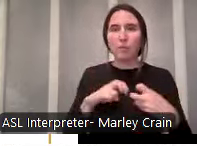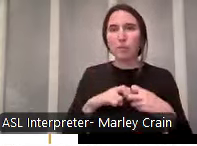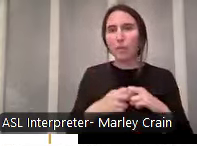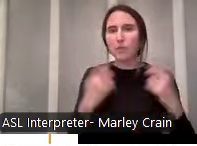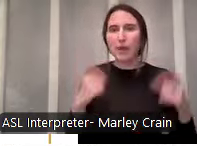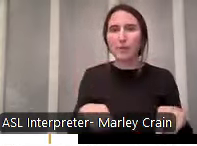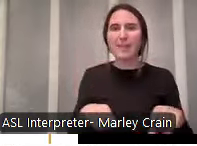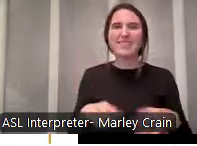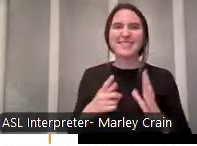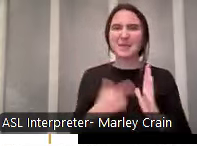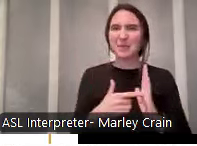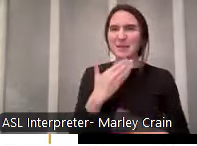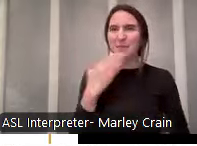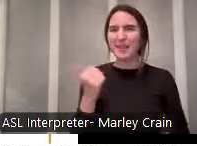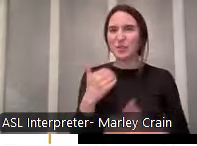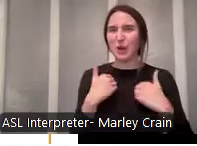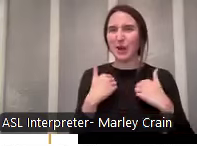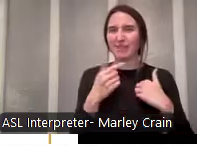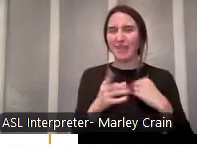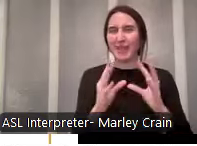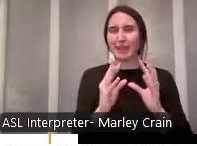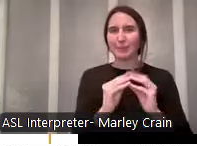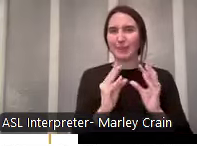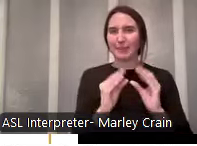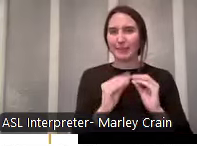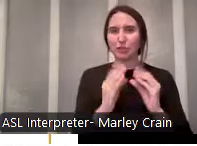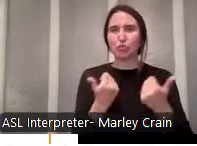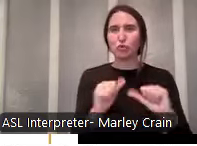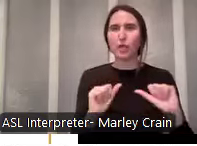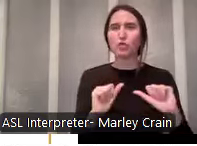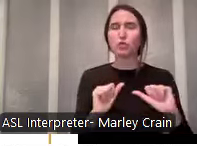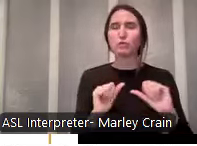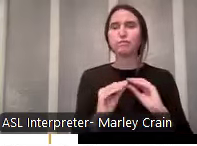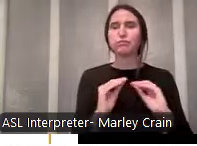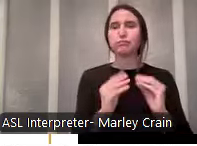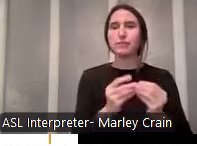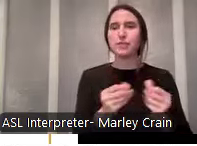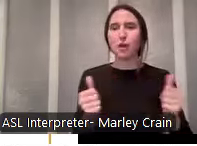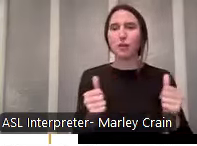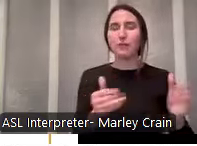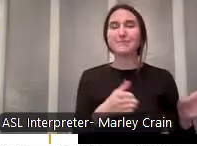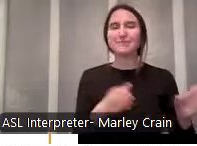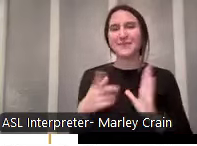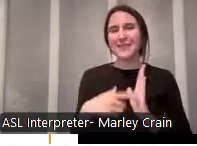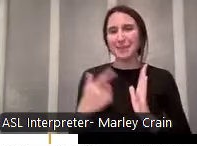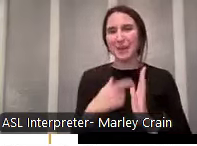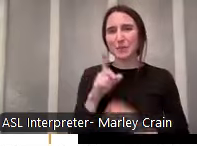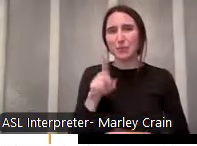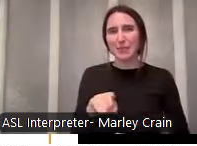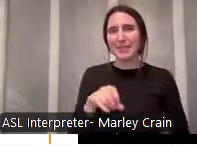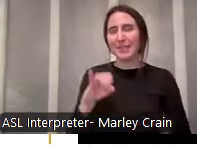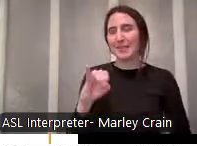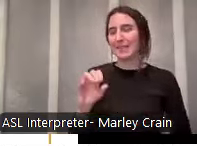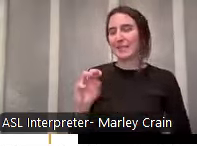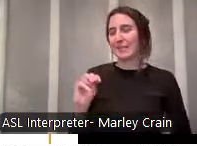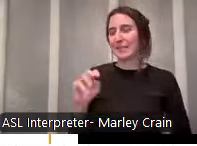Often, though, you might need an impartial hearing. You need a private school. You want more money for related